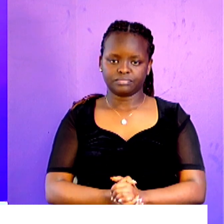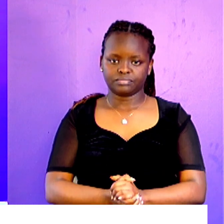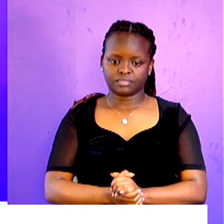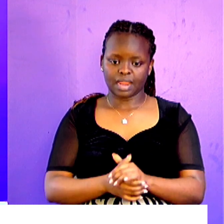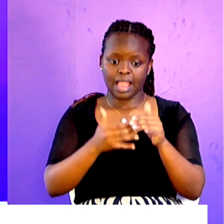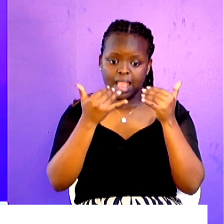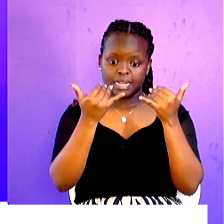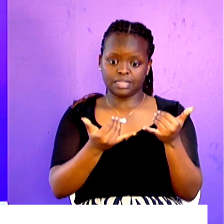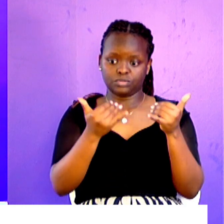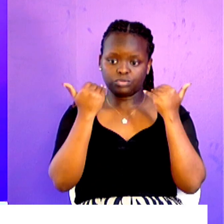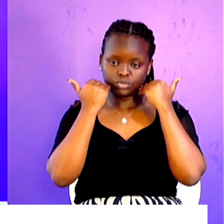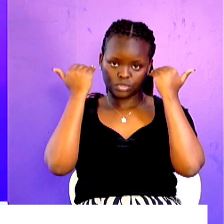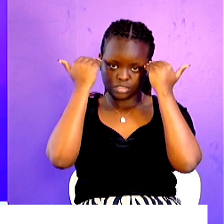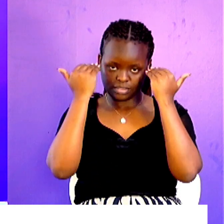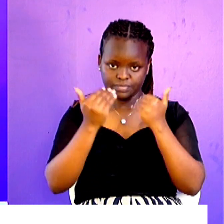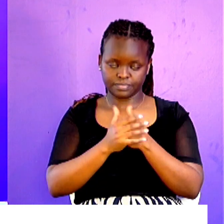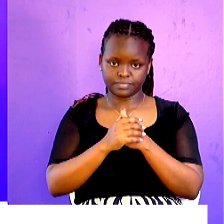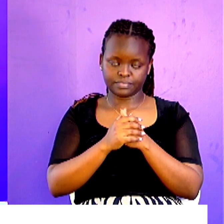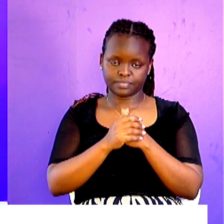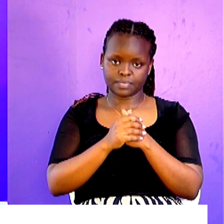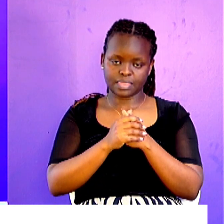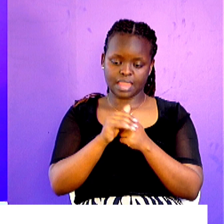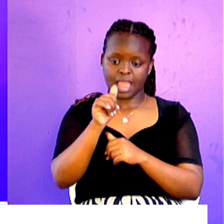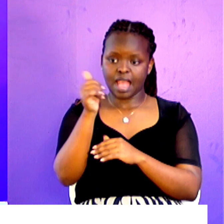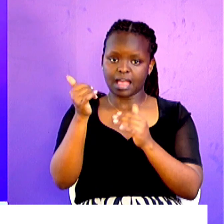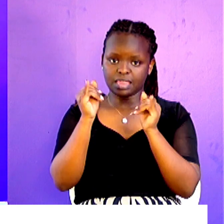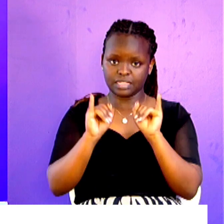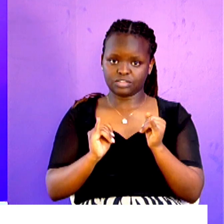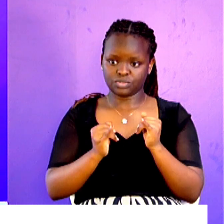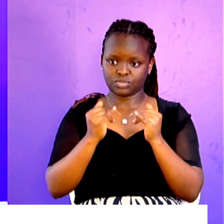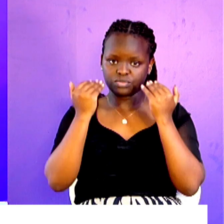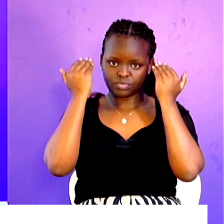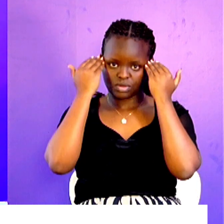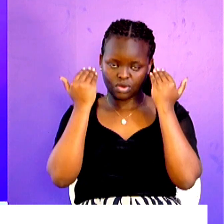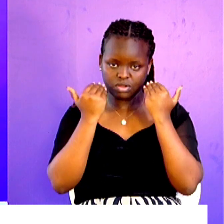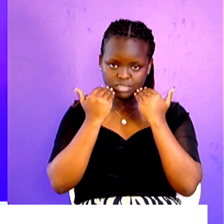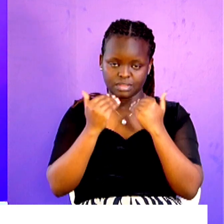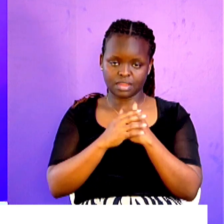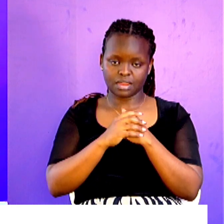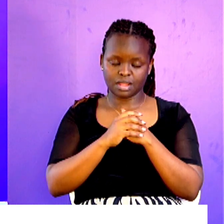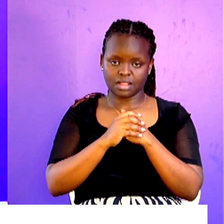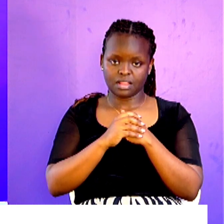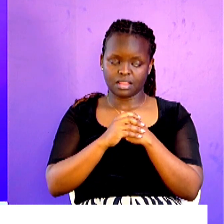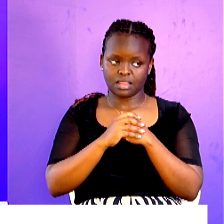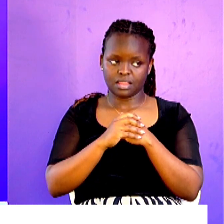Now to court. In another broadcast of the court,